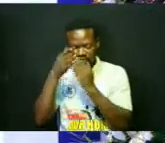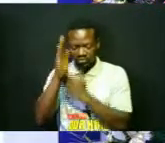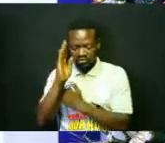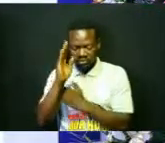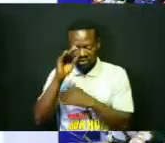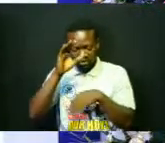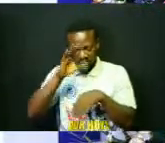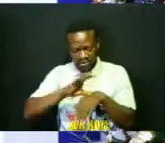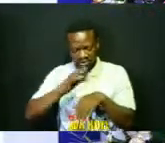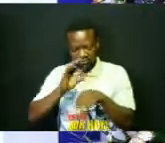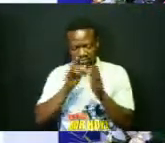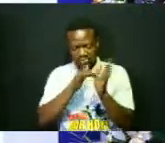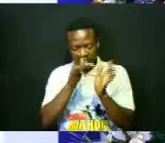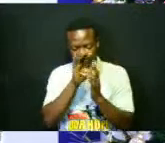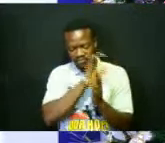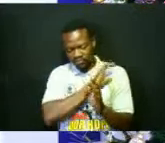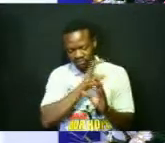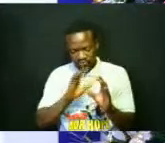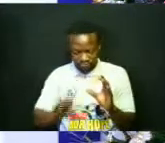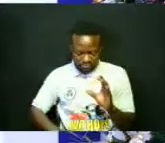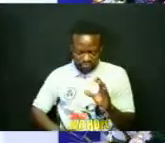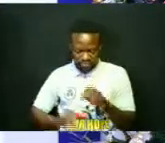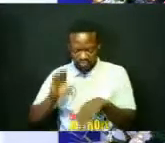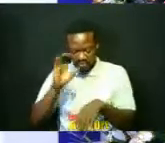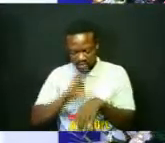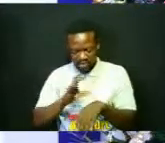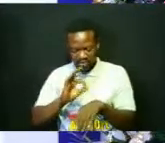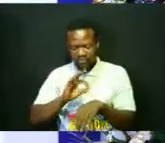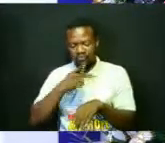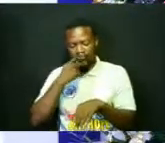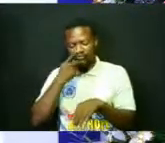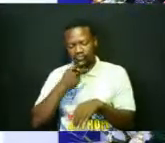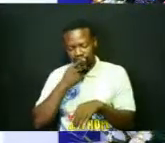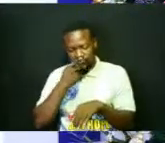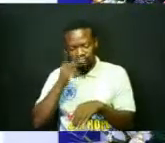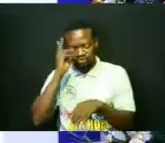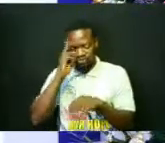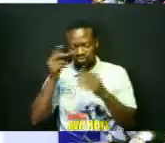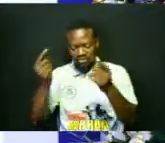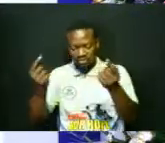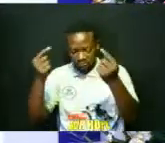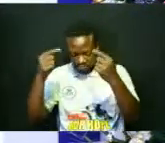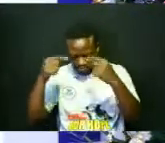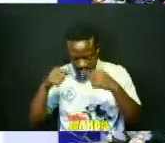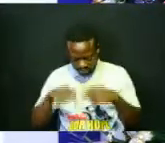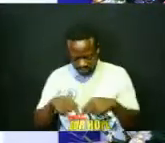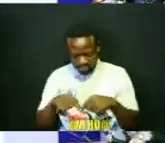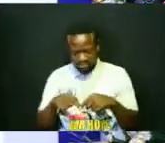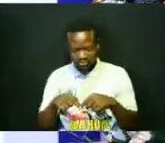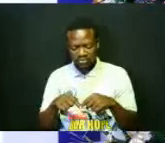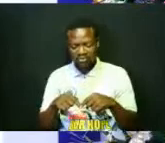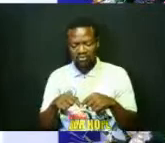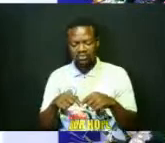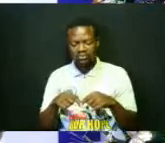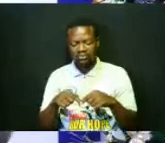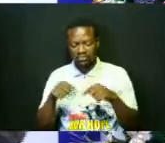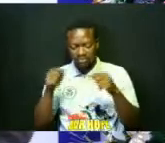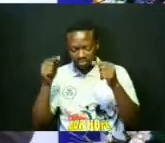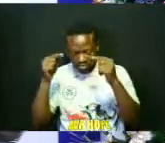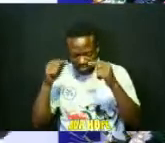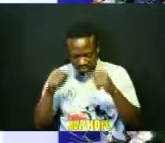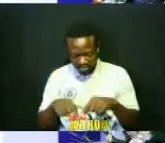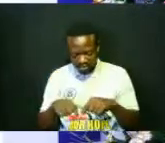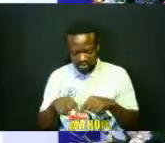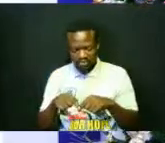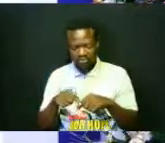the church of Jesus Christ, the church of Pentecost will come under the influence of the